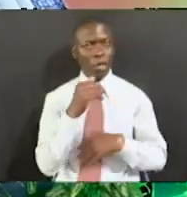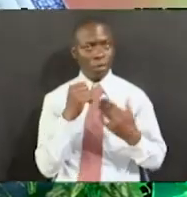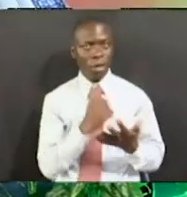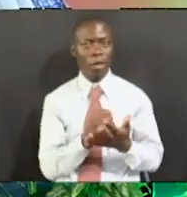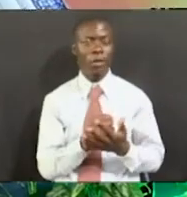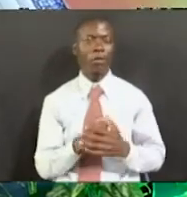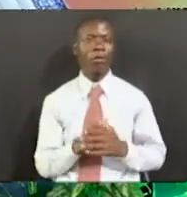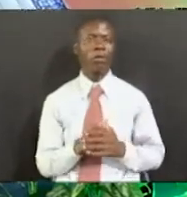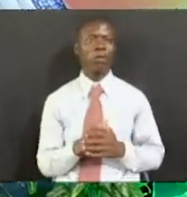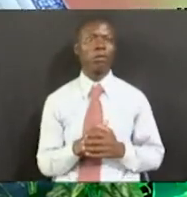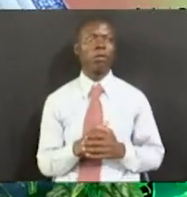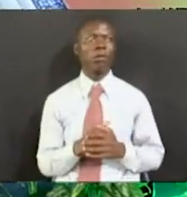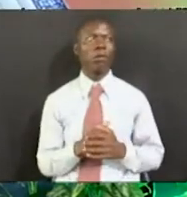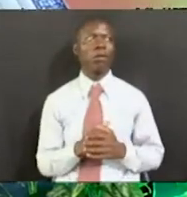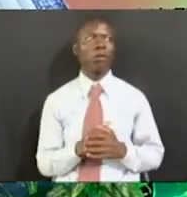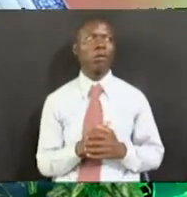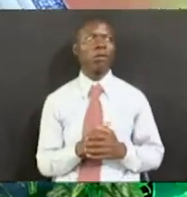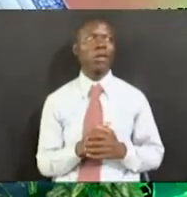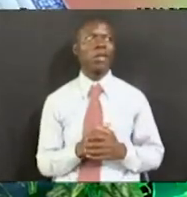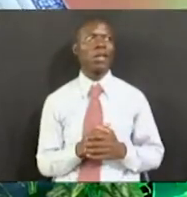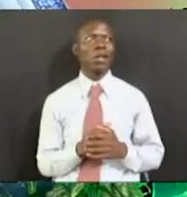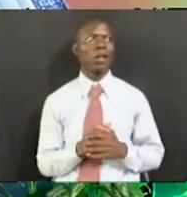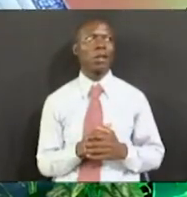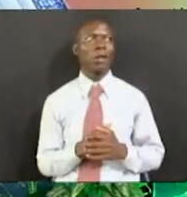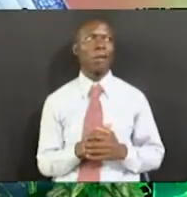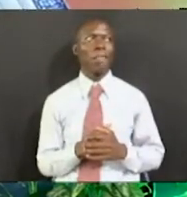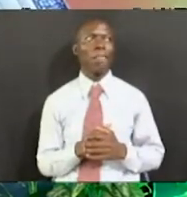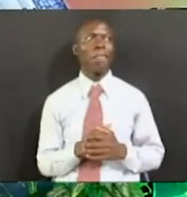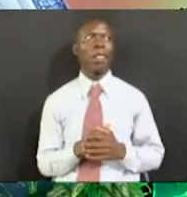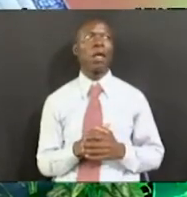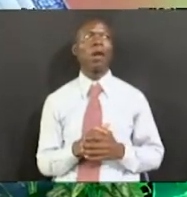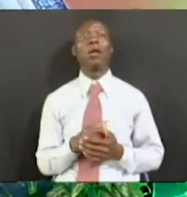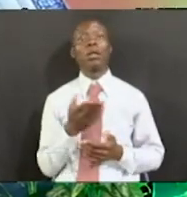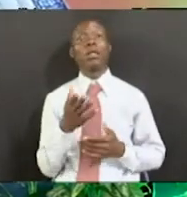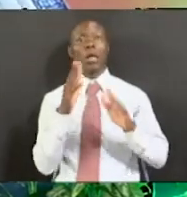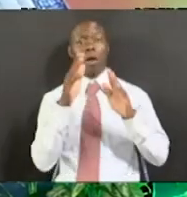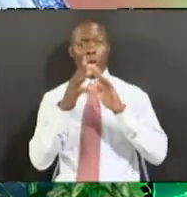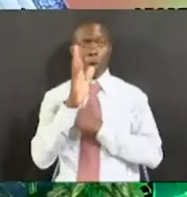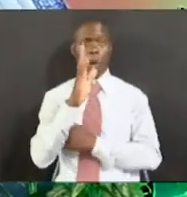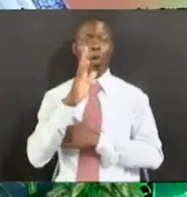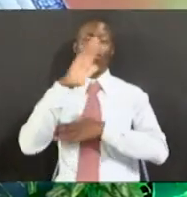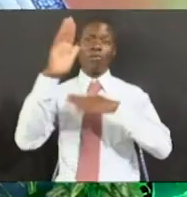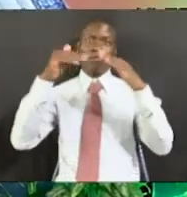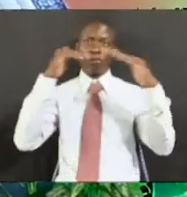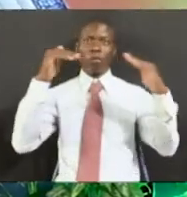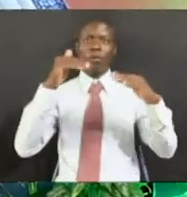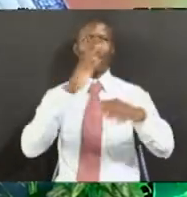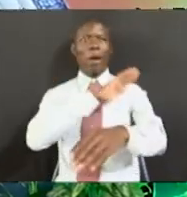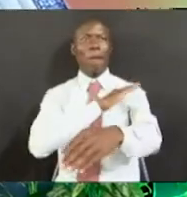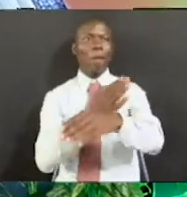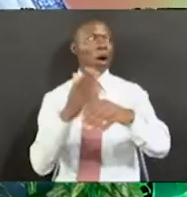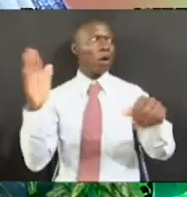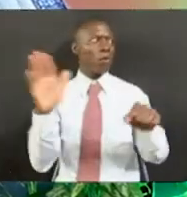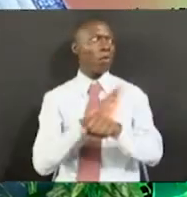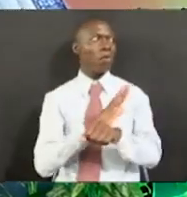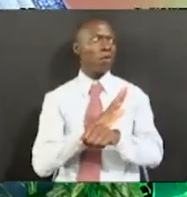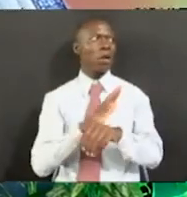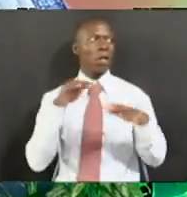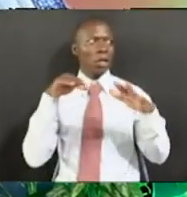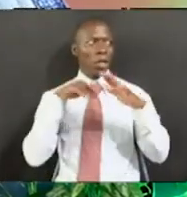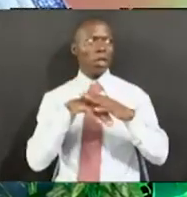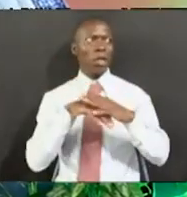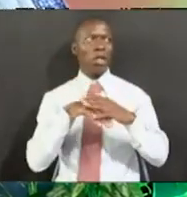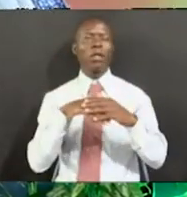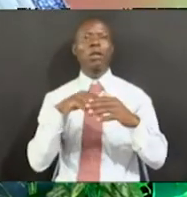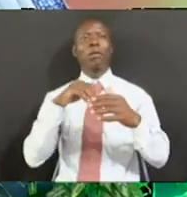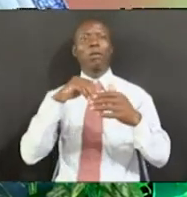Now I'm beginning to enjoy myself here. There's a God in heaven who is powerful in turning weak things to